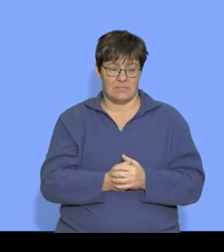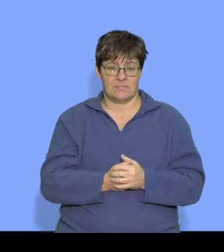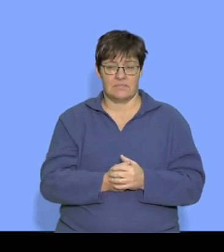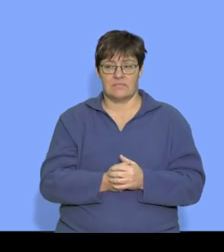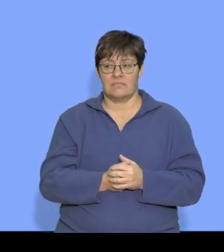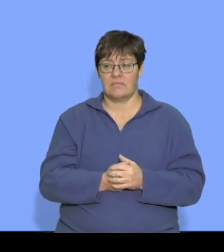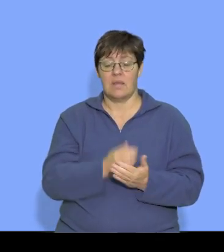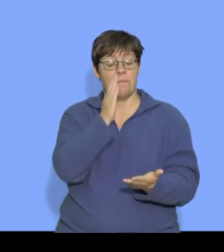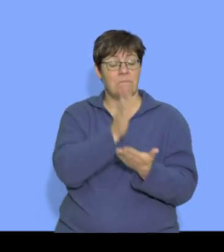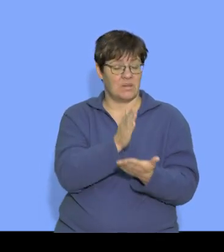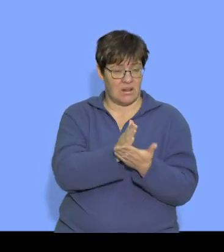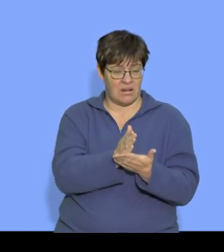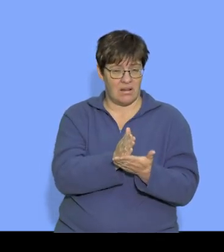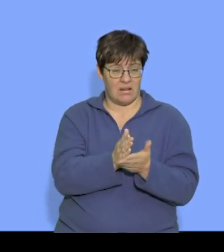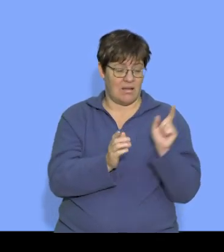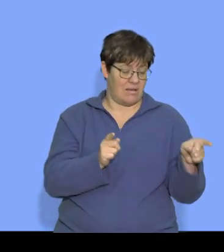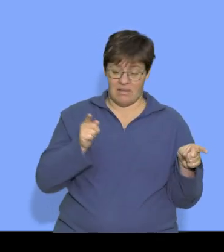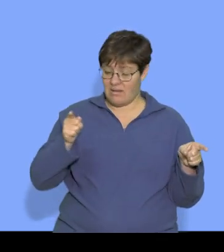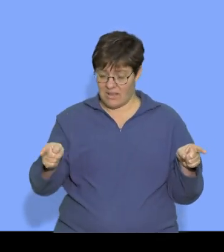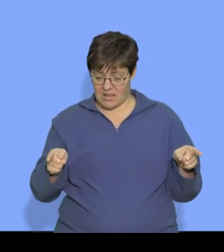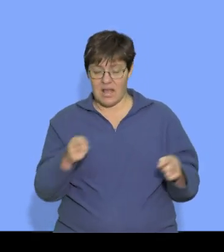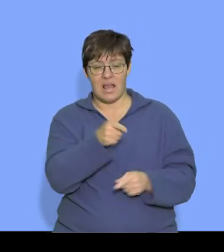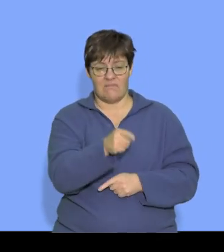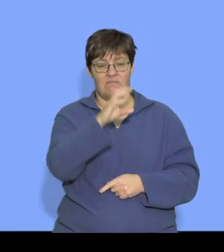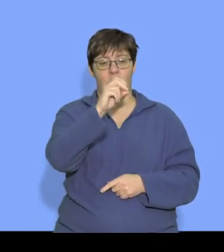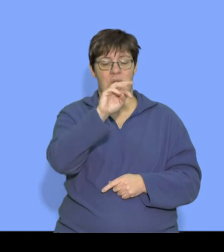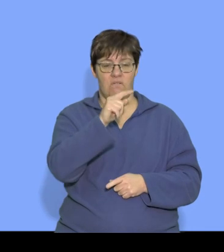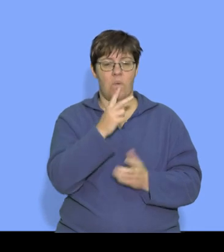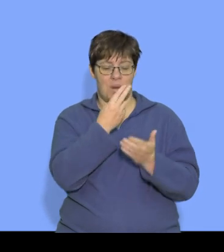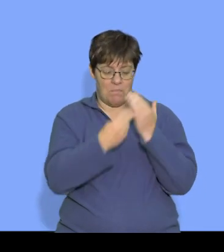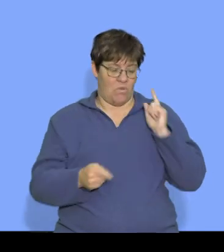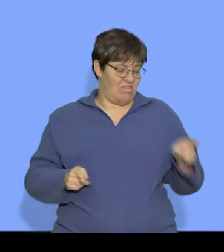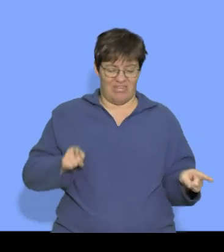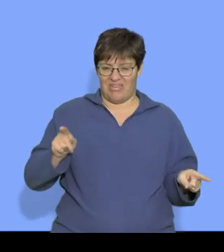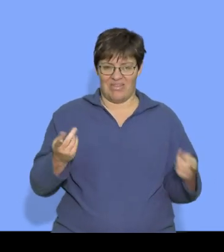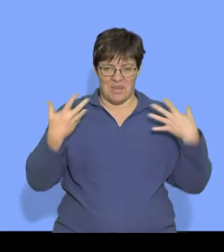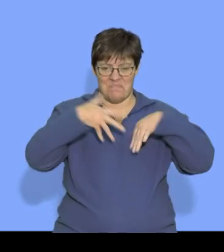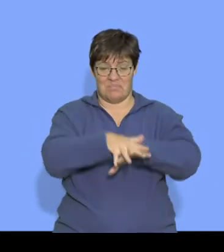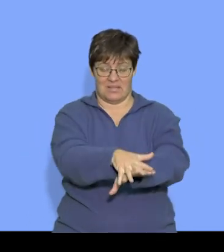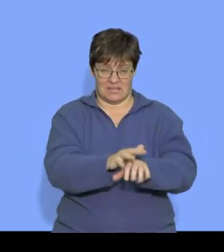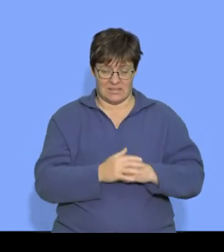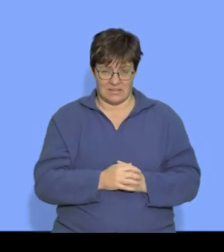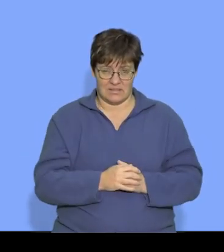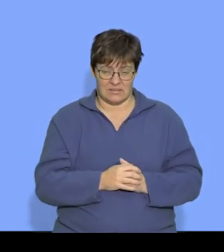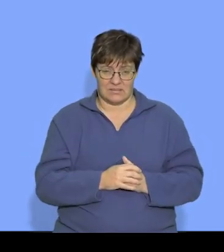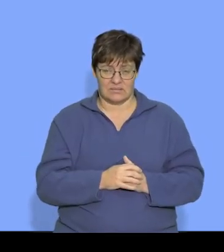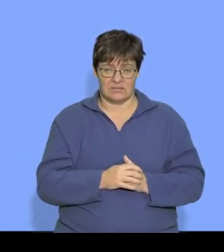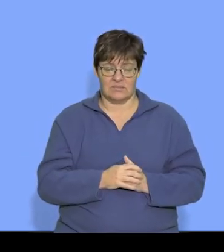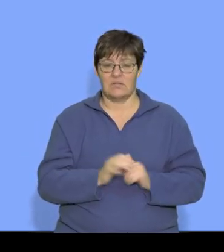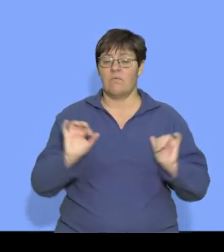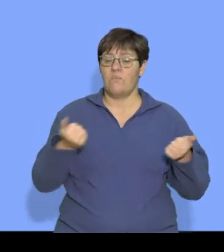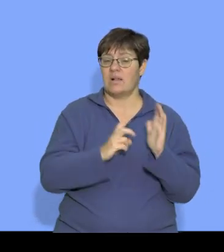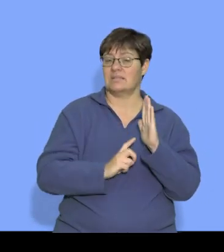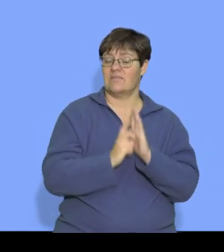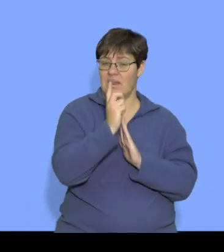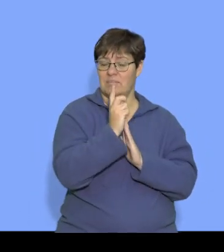on. And right in the middle, we compare that to the omnivore, which has a blend between the two. So it's got